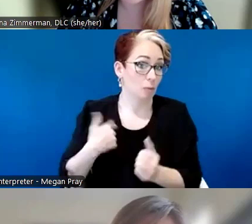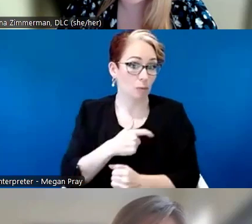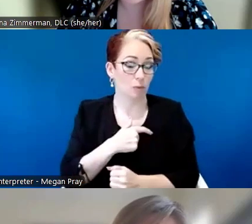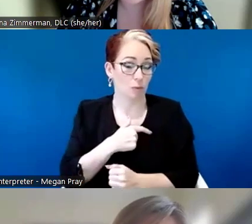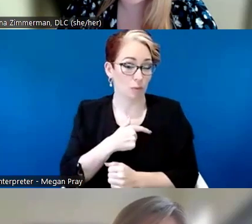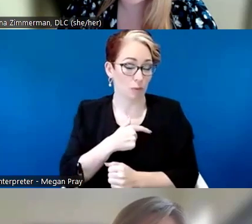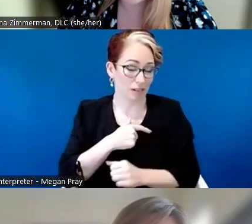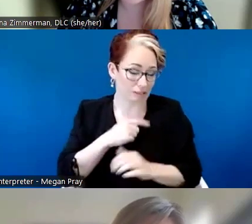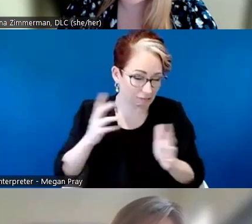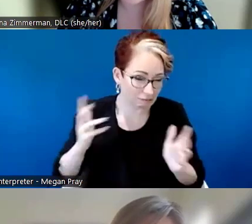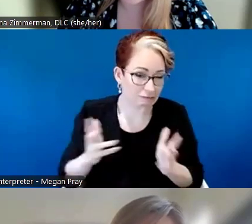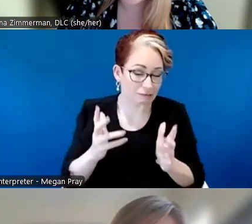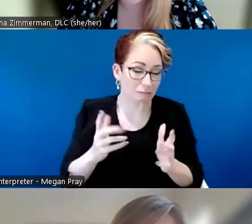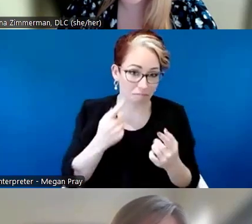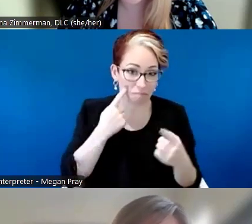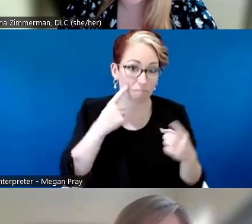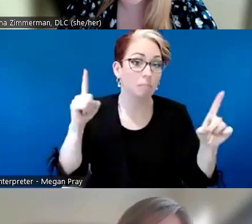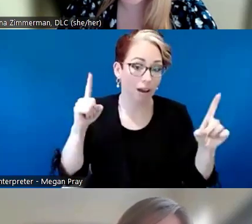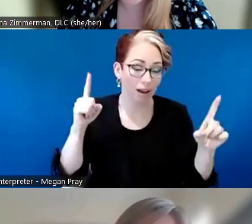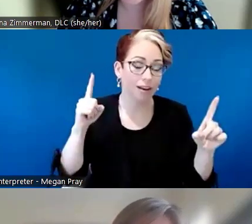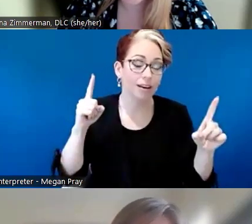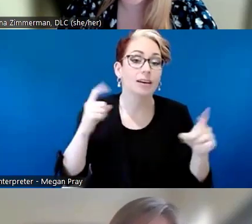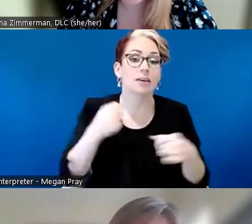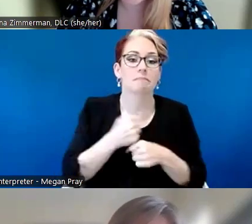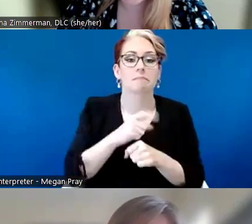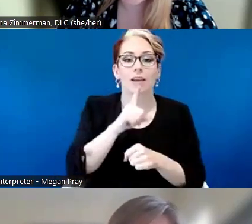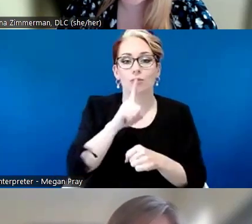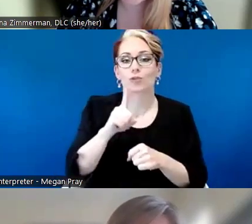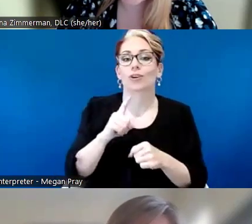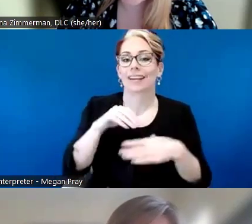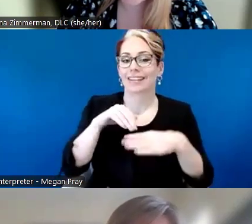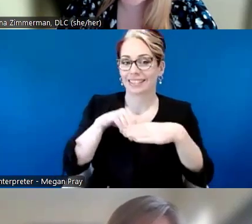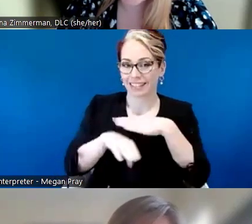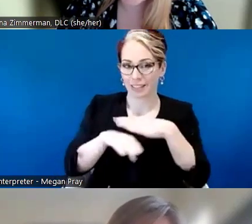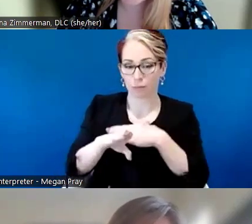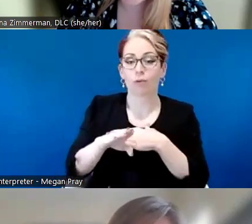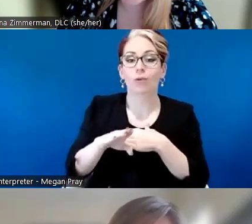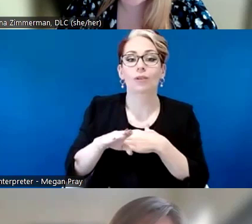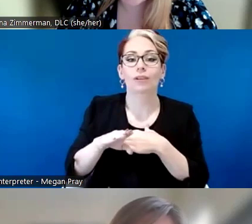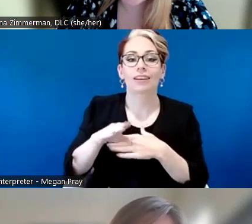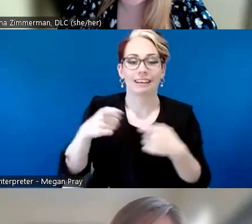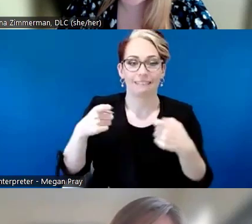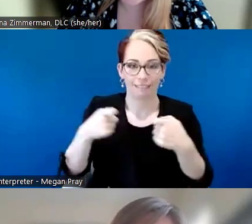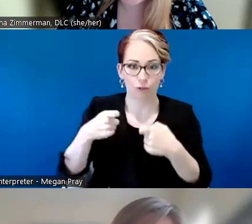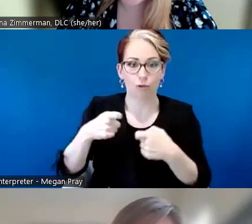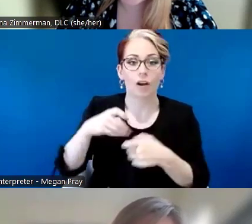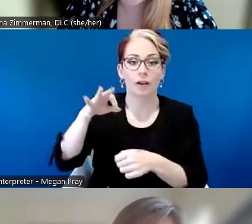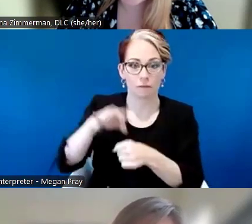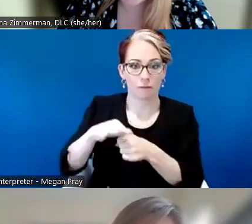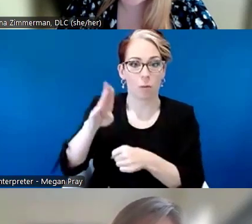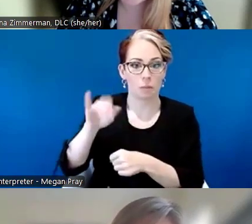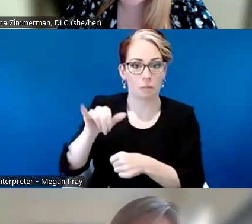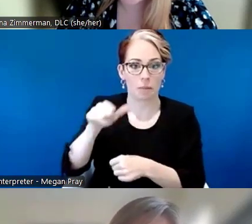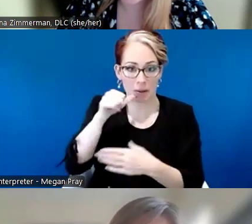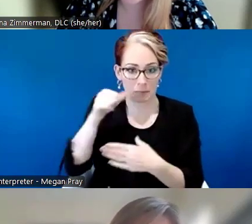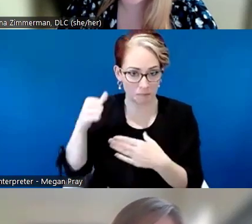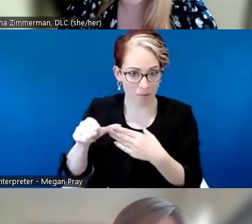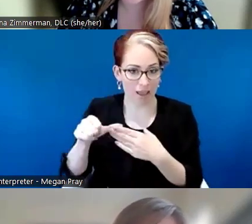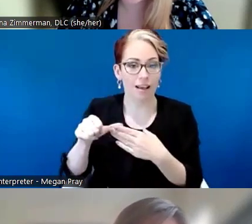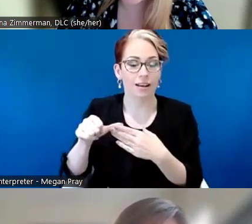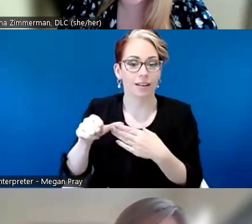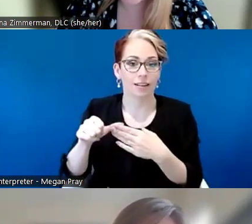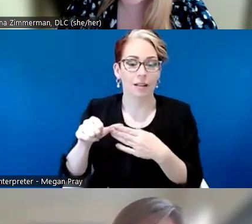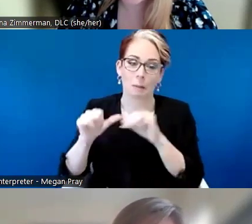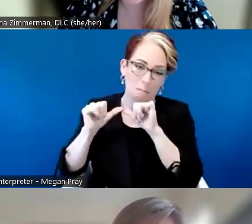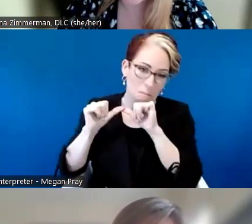to ensure that accessible electronic vote by mail accommodations were included in Massachusetts' permanent